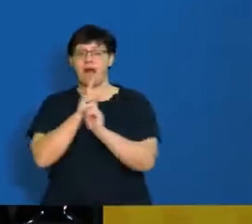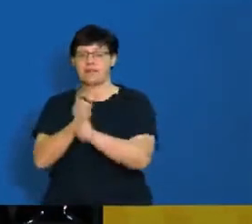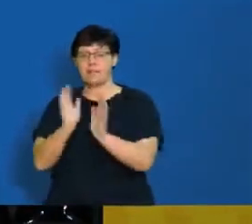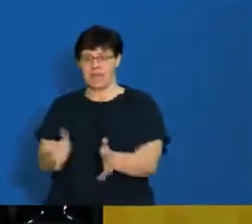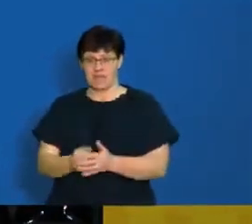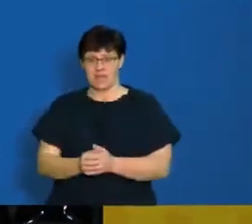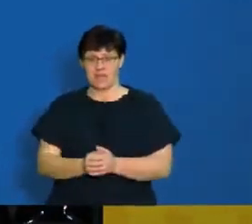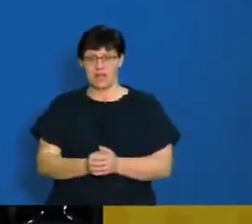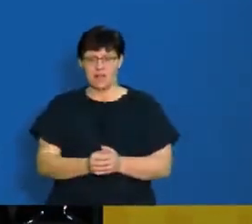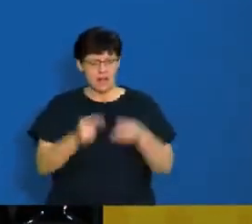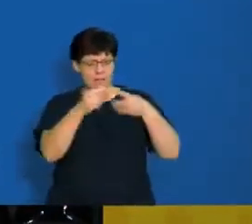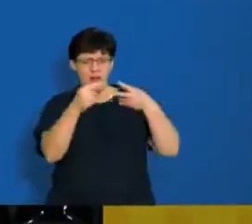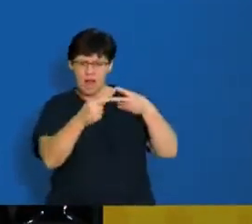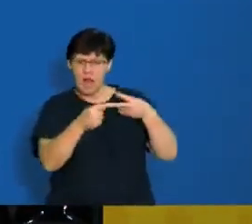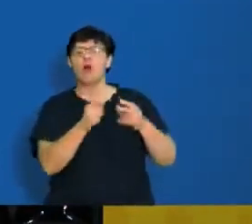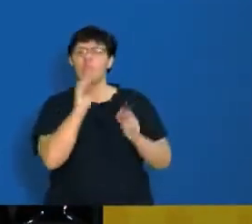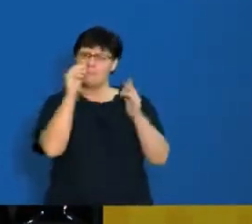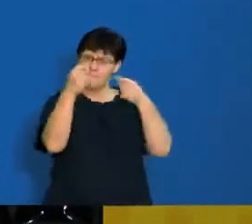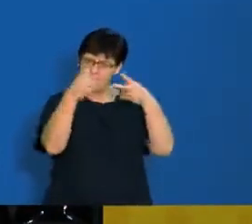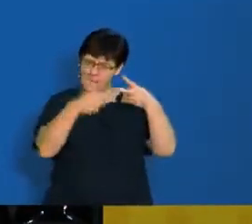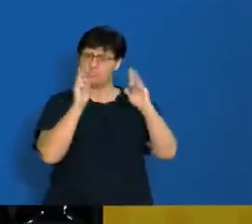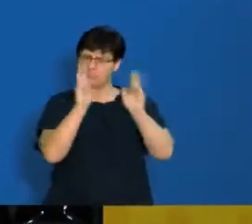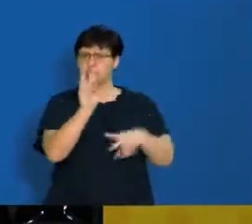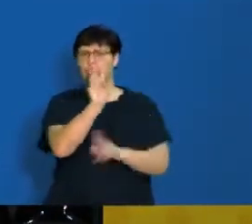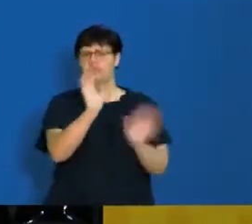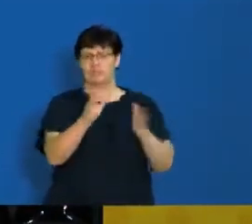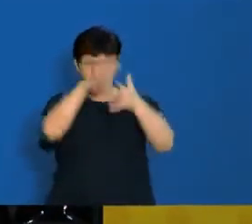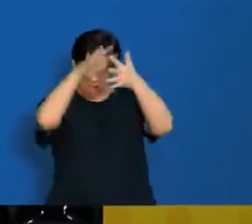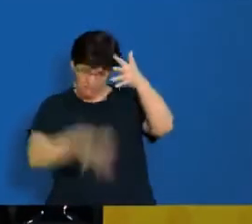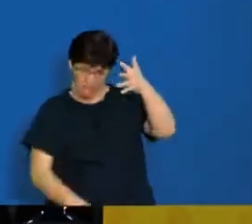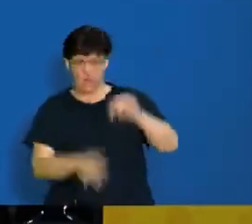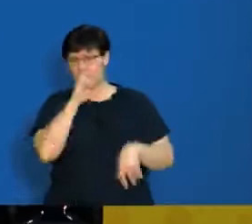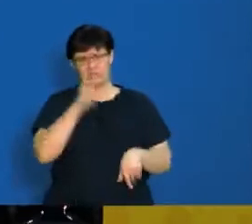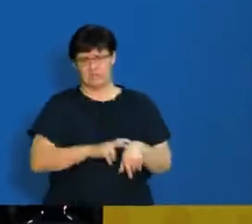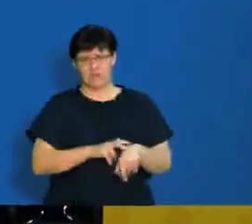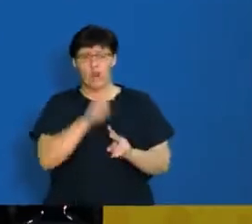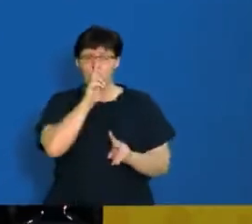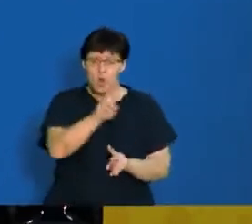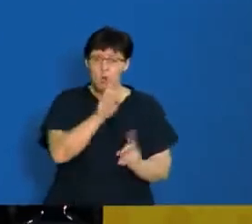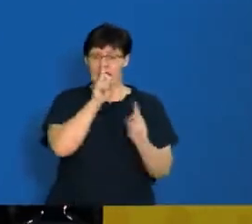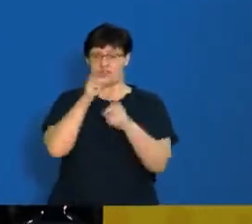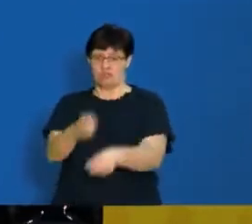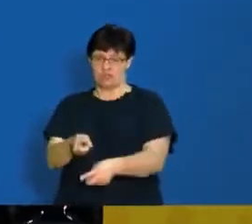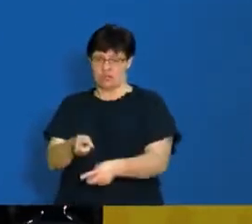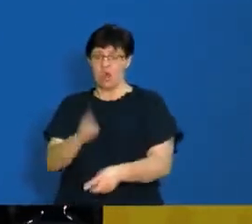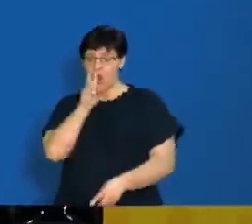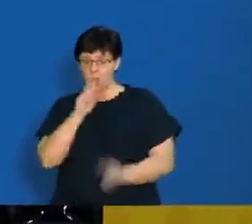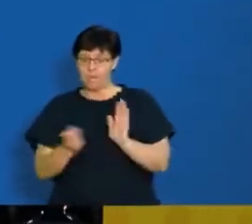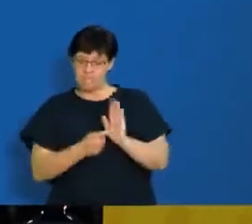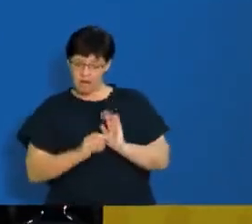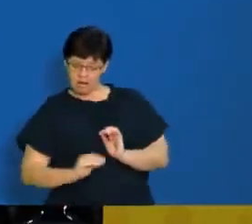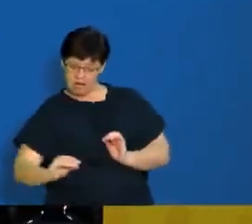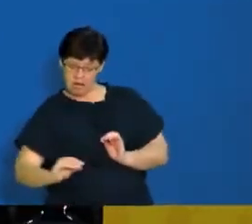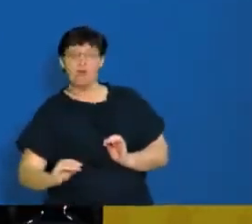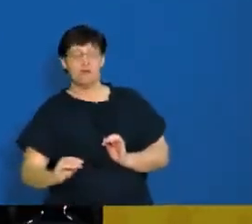Don't write more than what is required. Look at the instructions in the question and then look at the mark allocation.